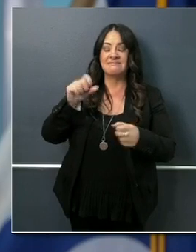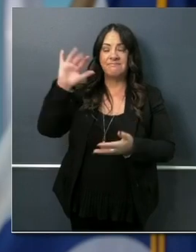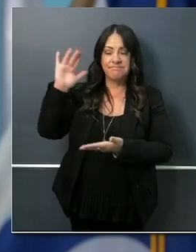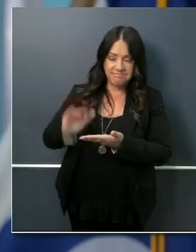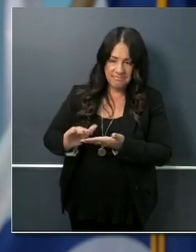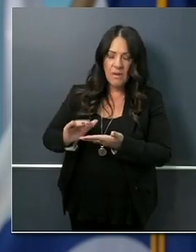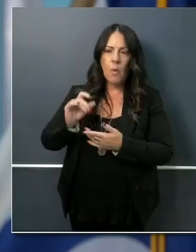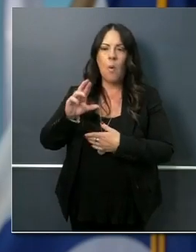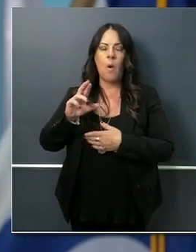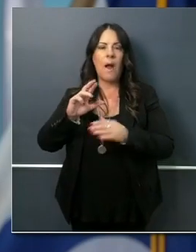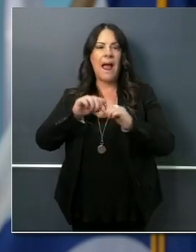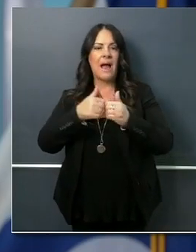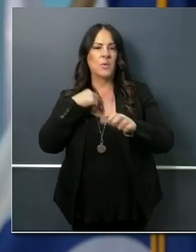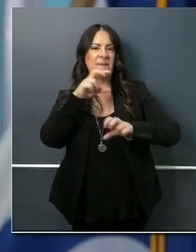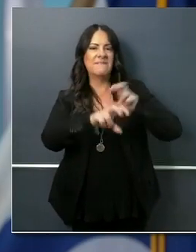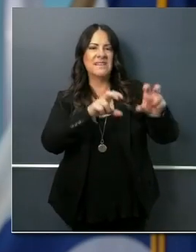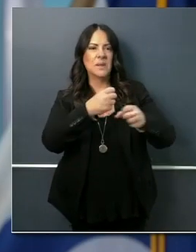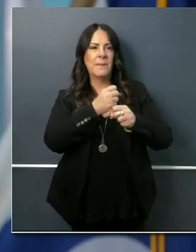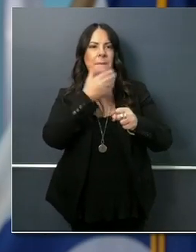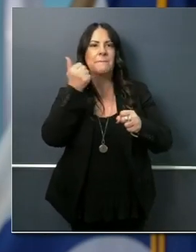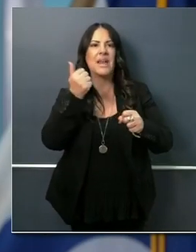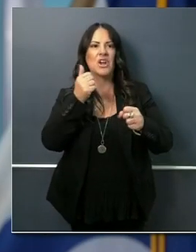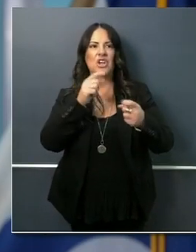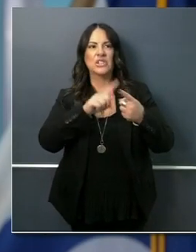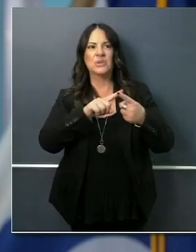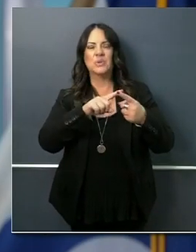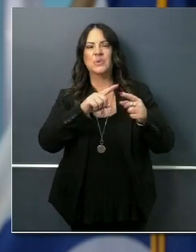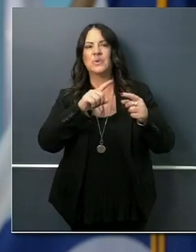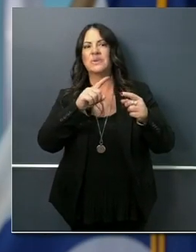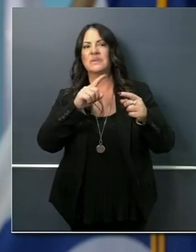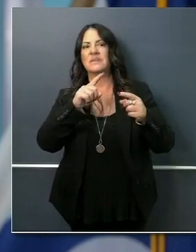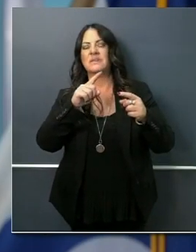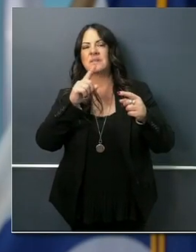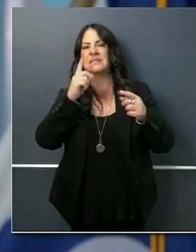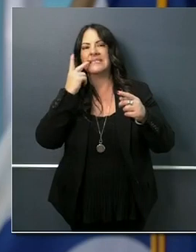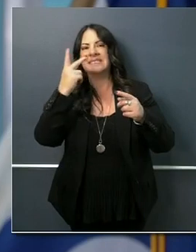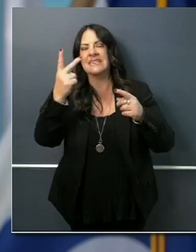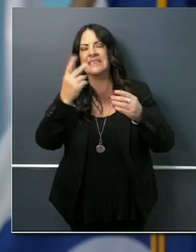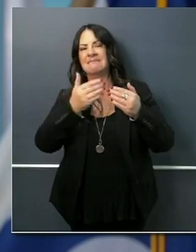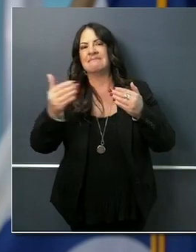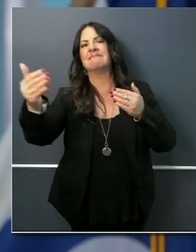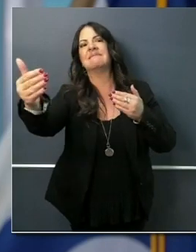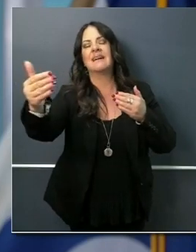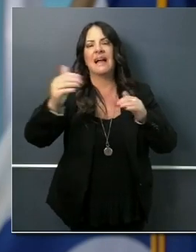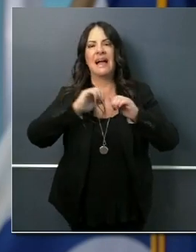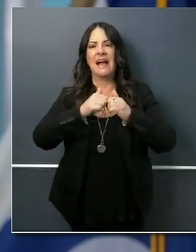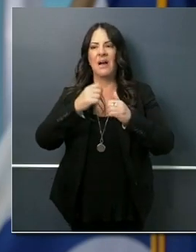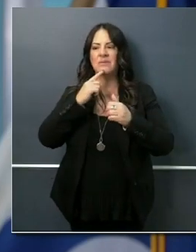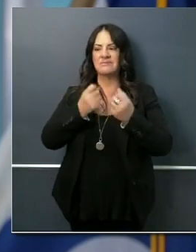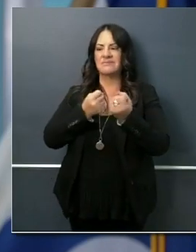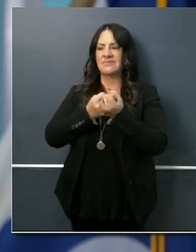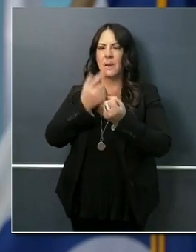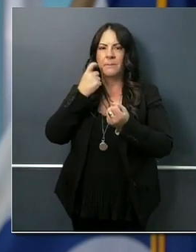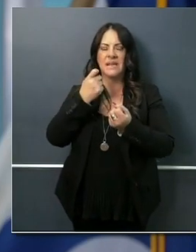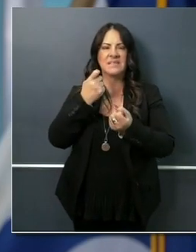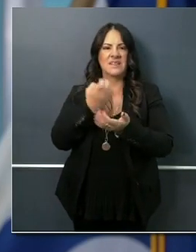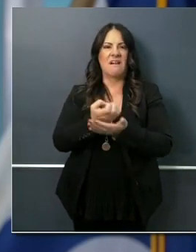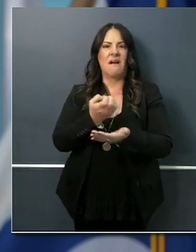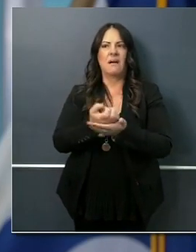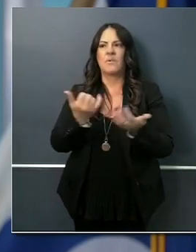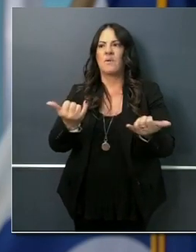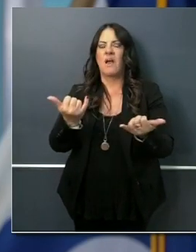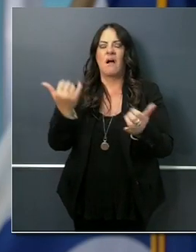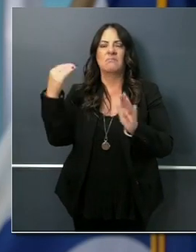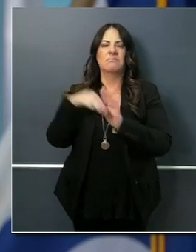head on, to your question, but also the impact the pandemic has had from a socioeconomic lens on those that are most vulnerable, which